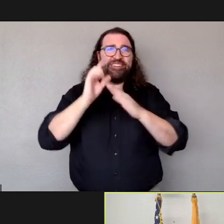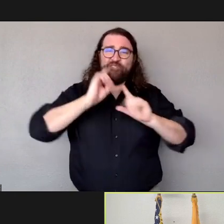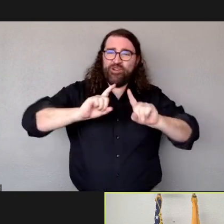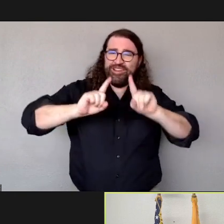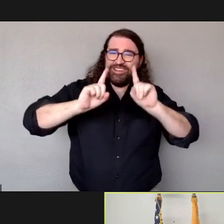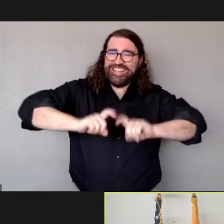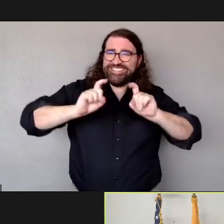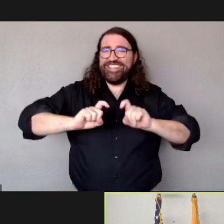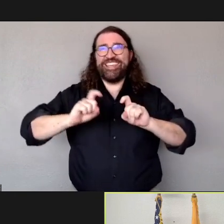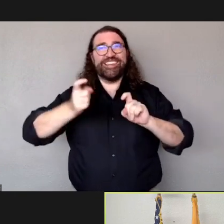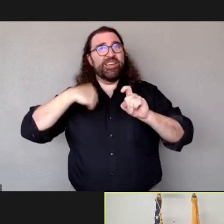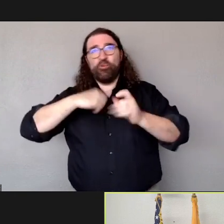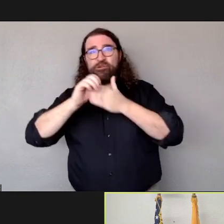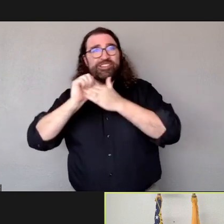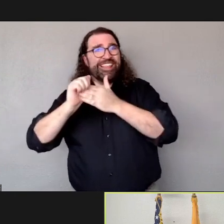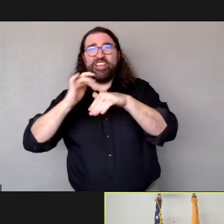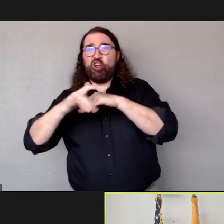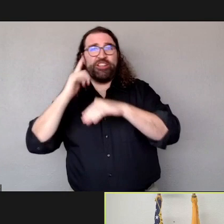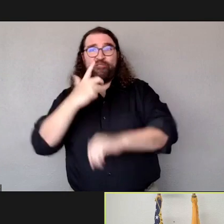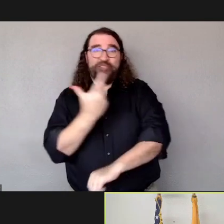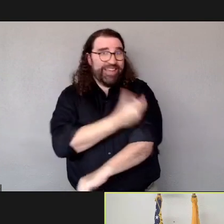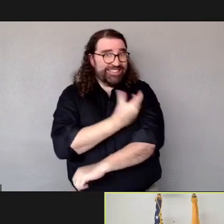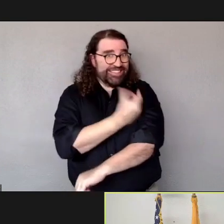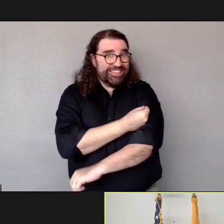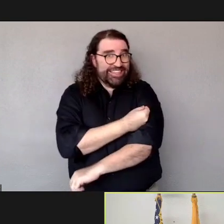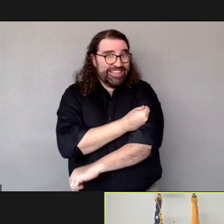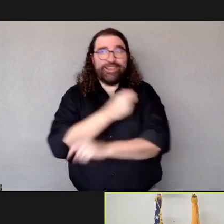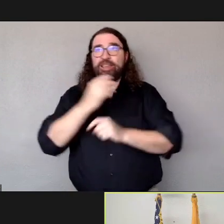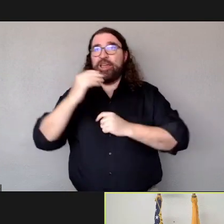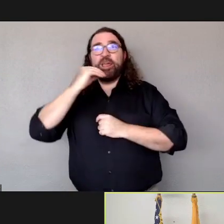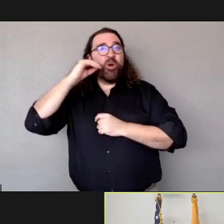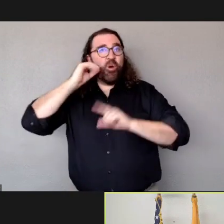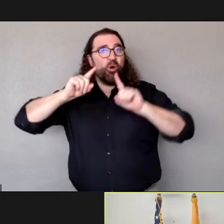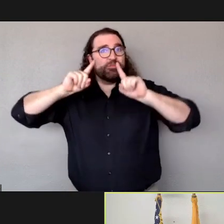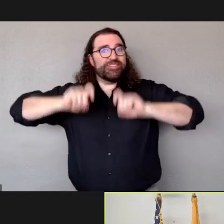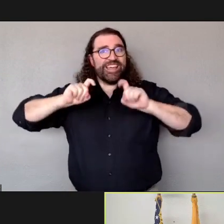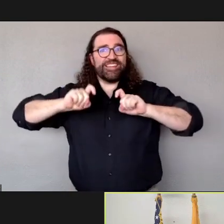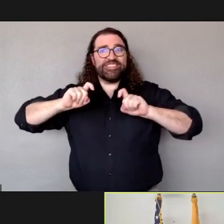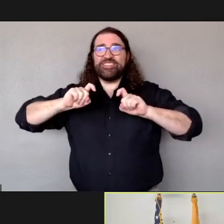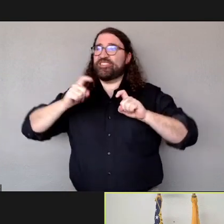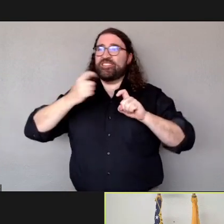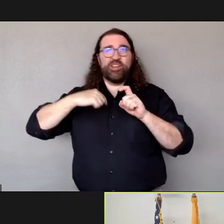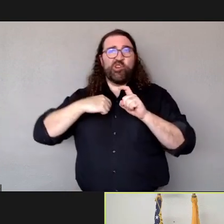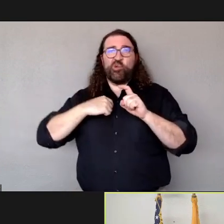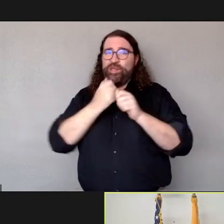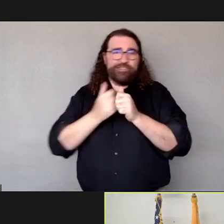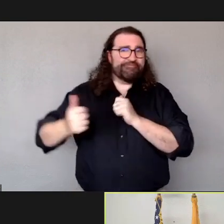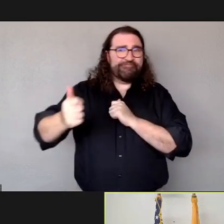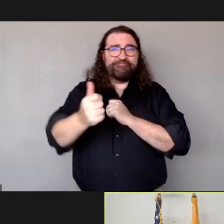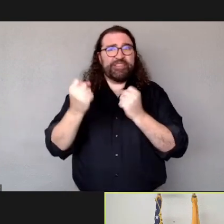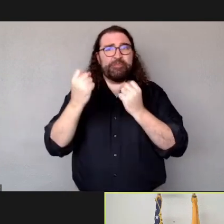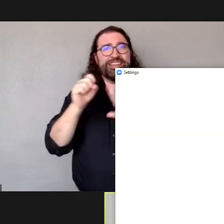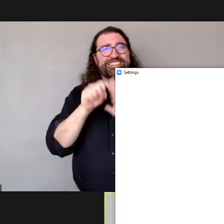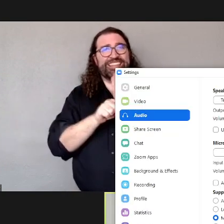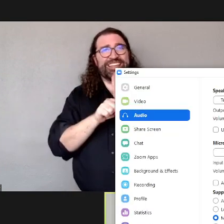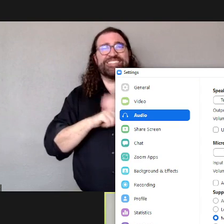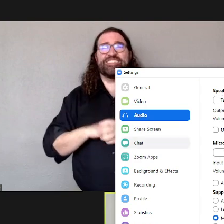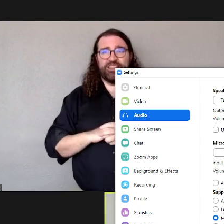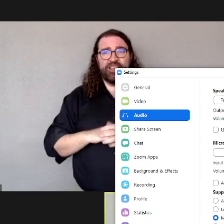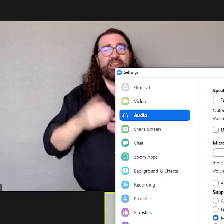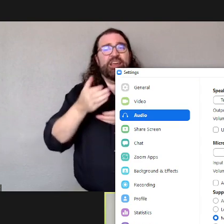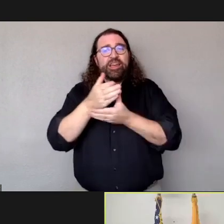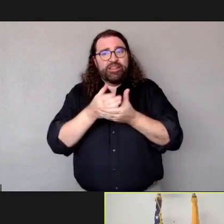in vaccination, we led again in home testing around the country. We were on a call, not me, but some of our